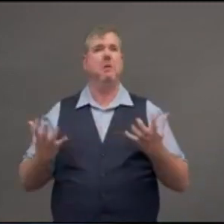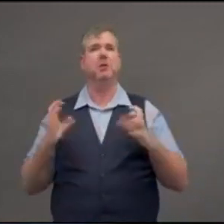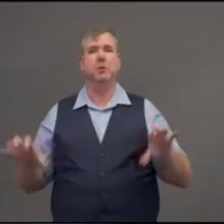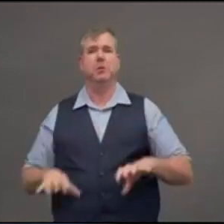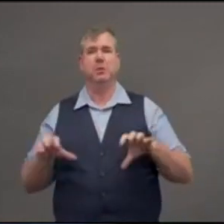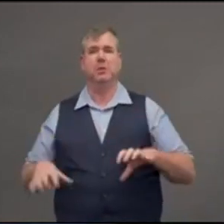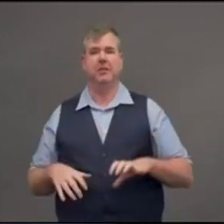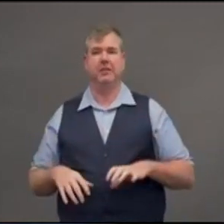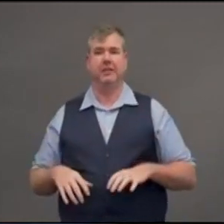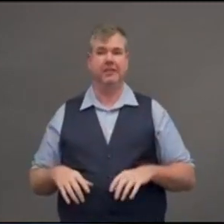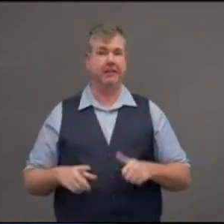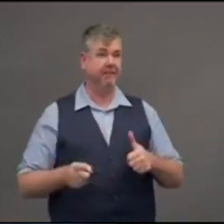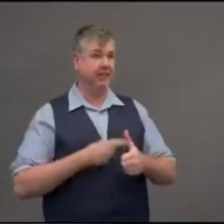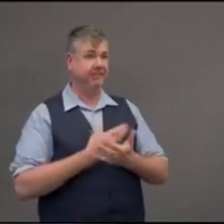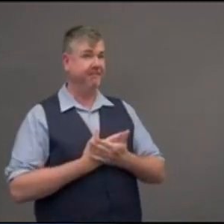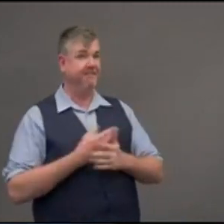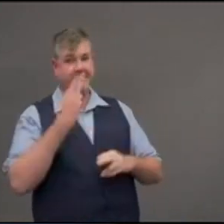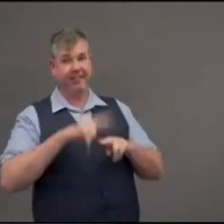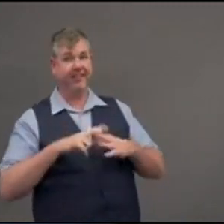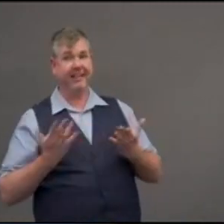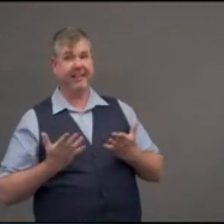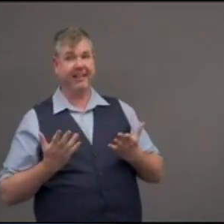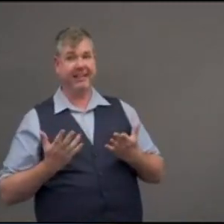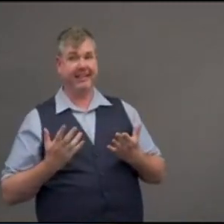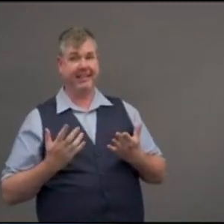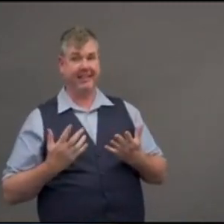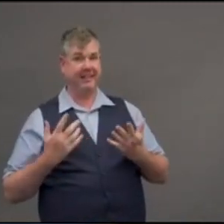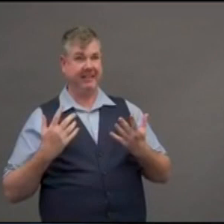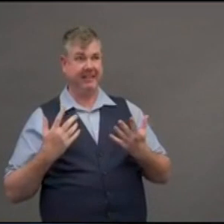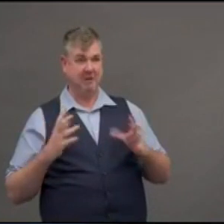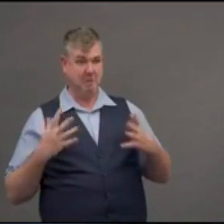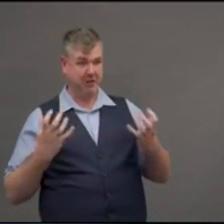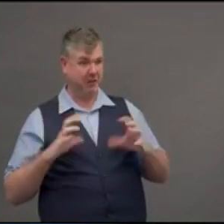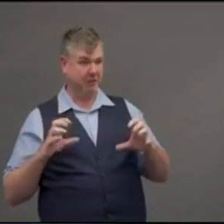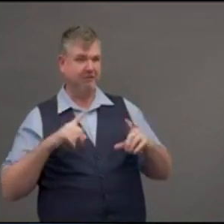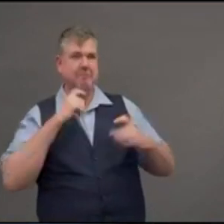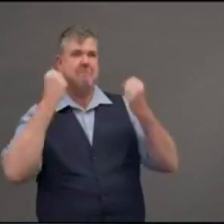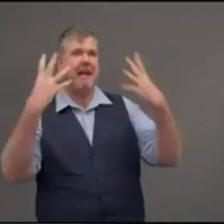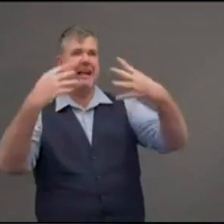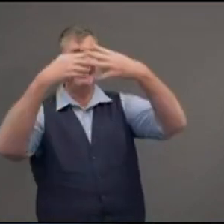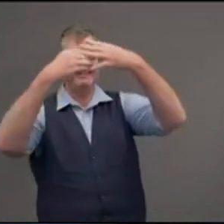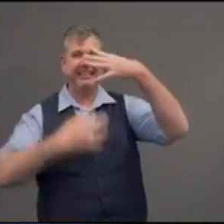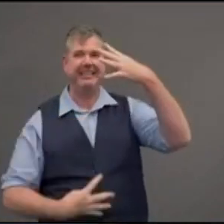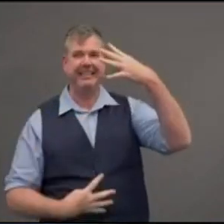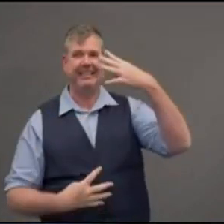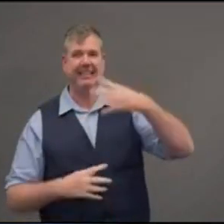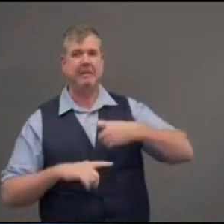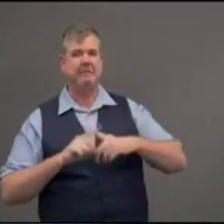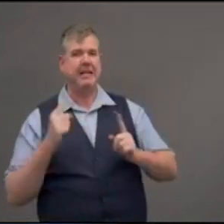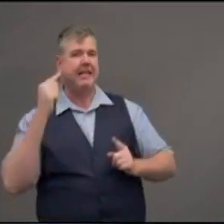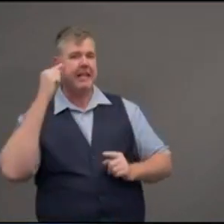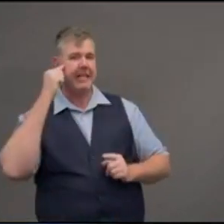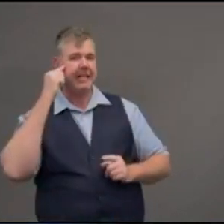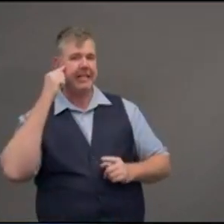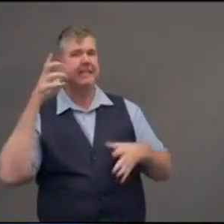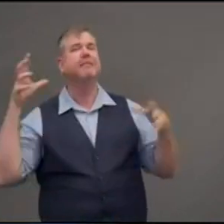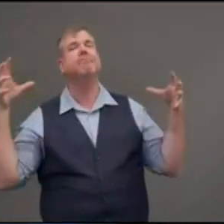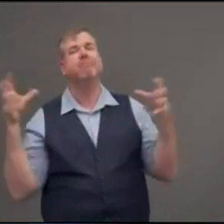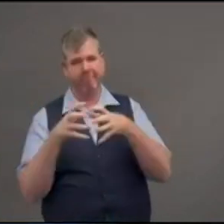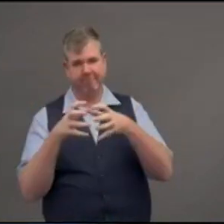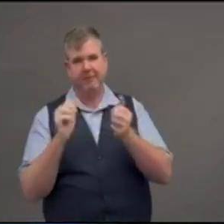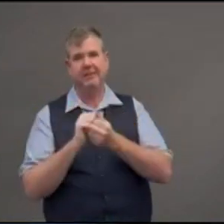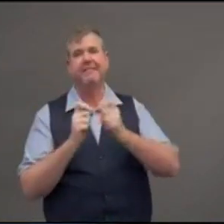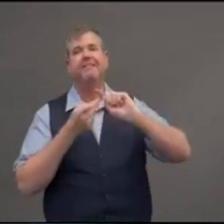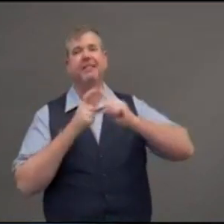I want to do, there's so many, but but I just think gathering with my friends, like I'm so used